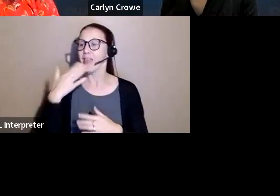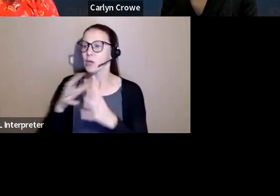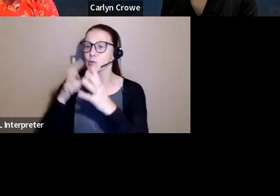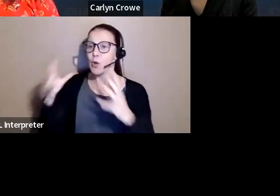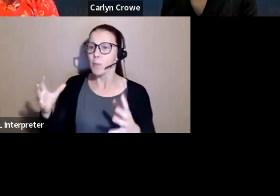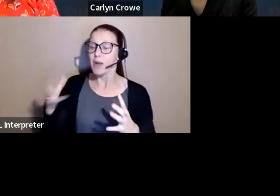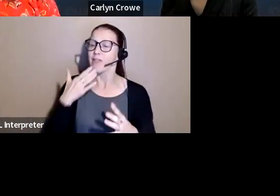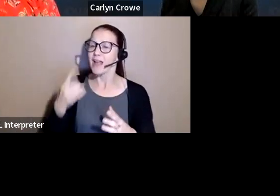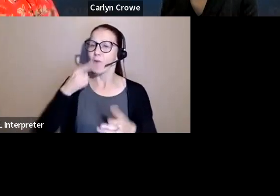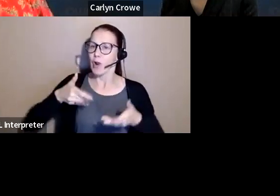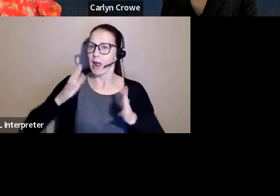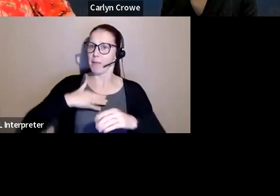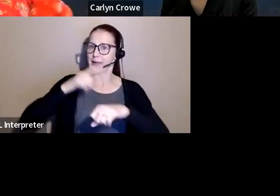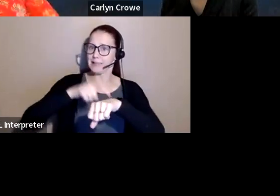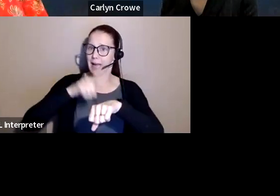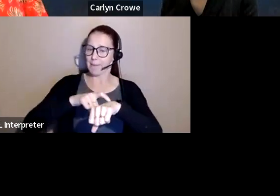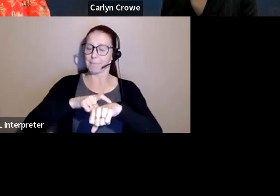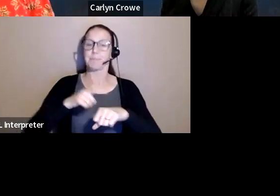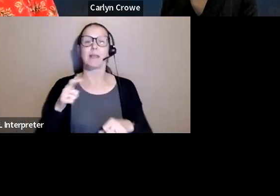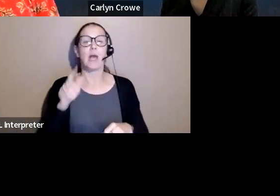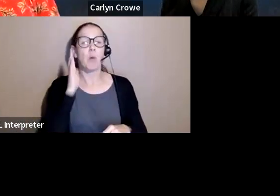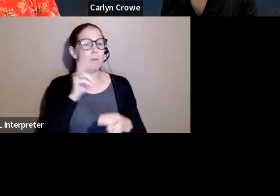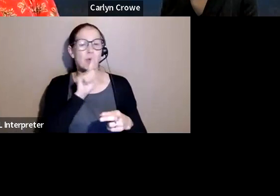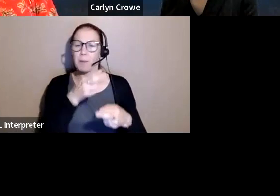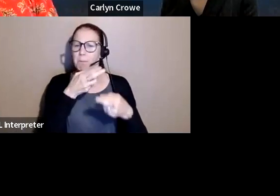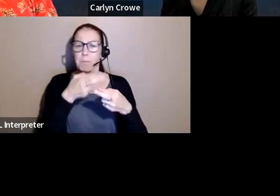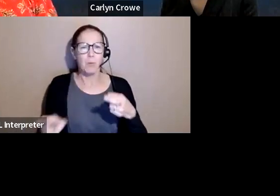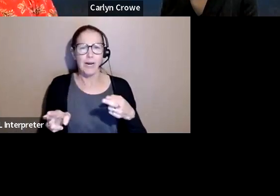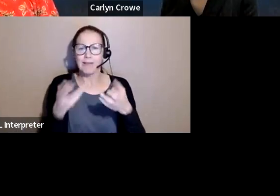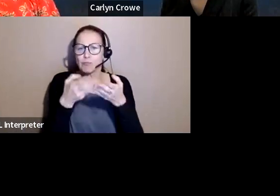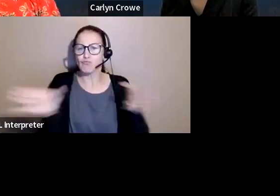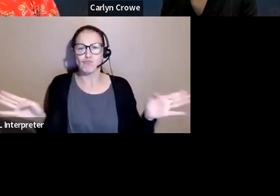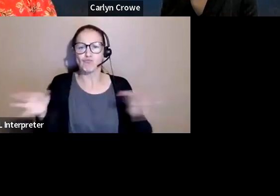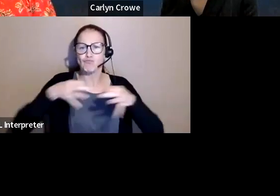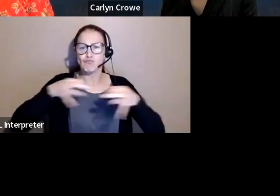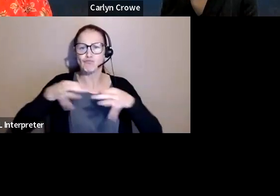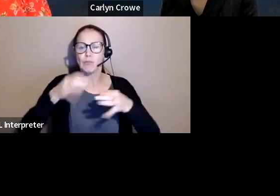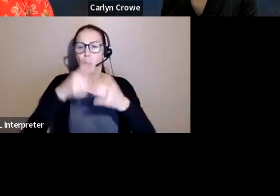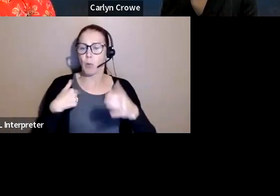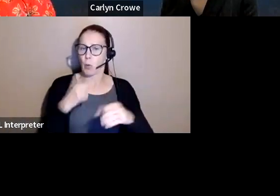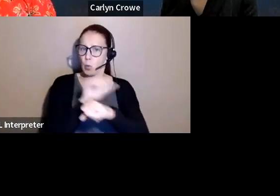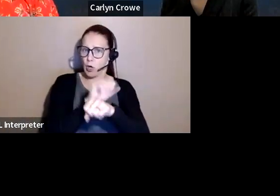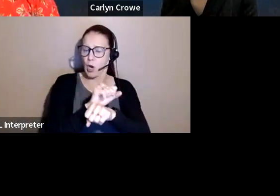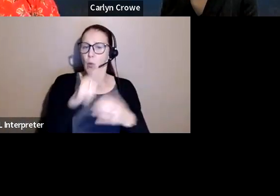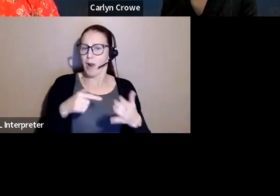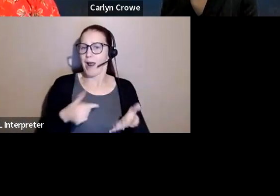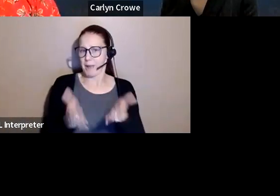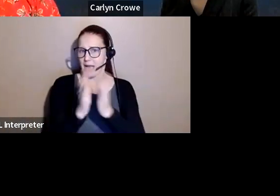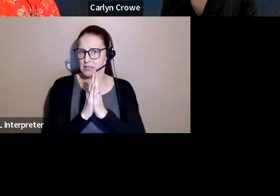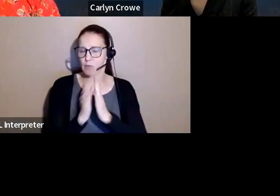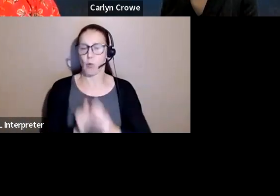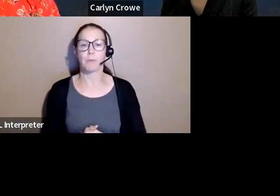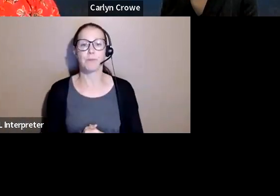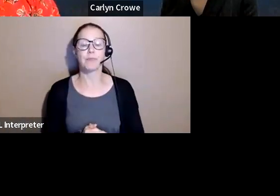for giving me the time and space. It's going to be a very brief overview of what we're working on and what I'm asking for. But